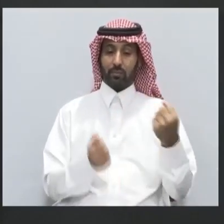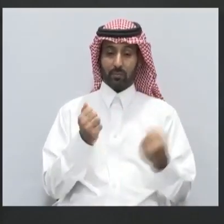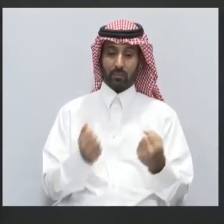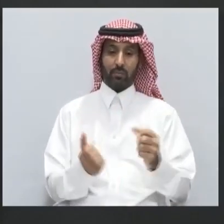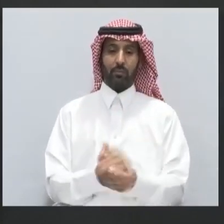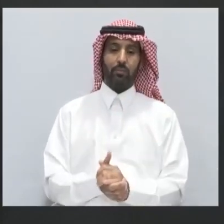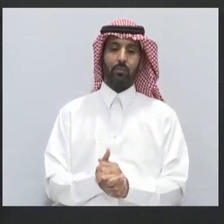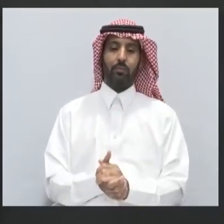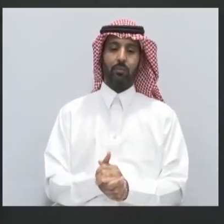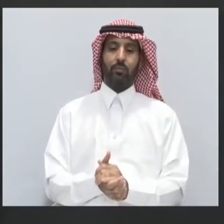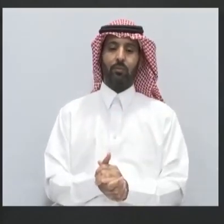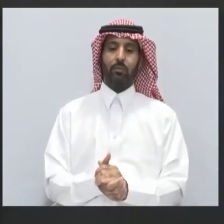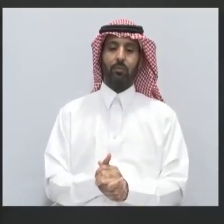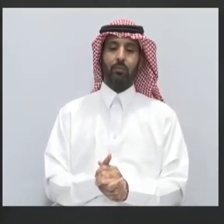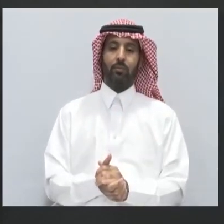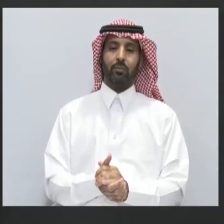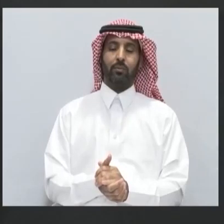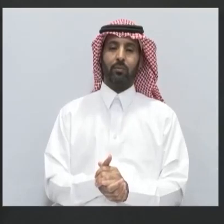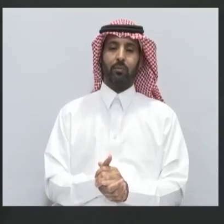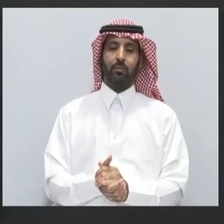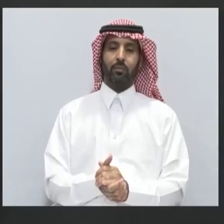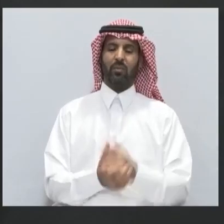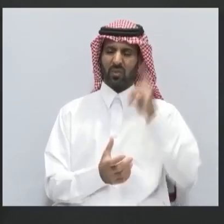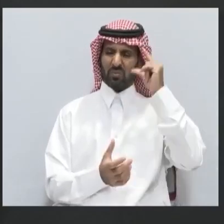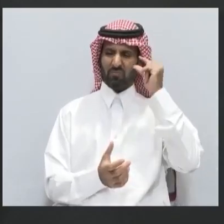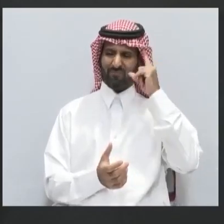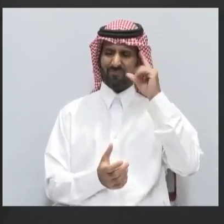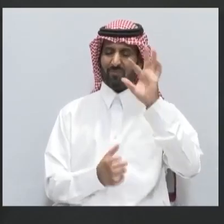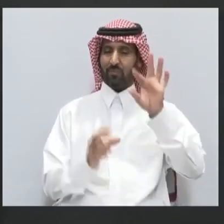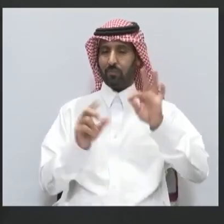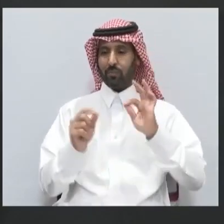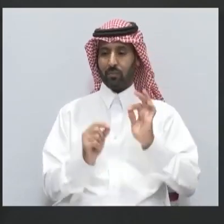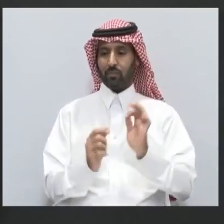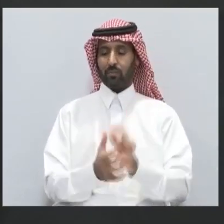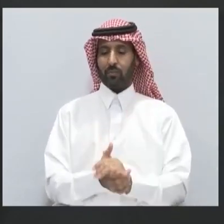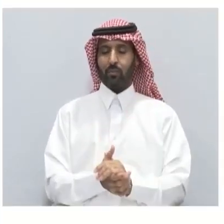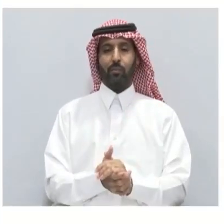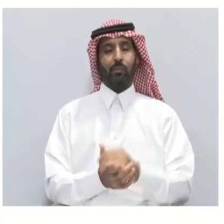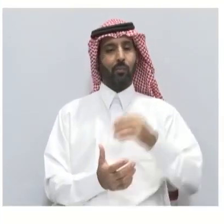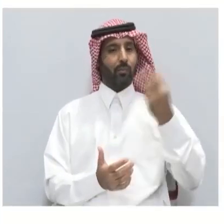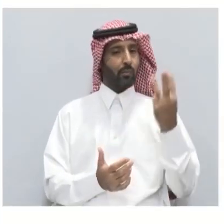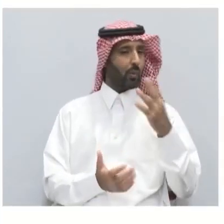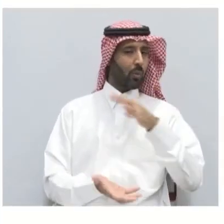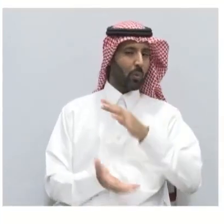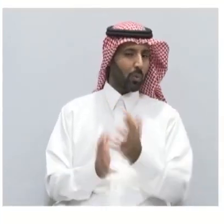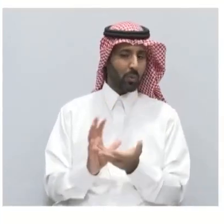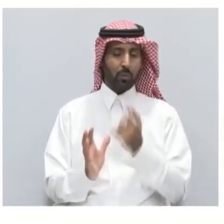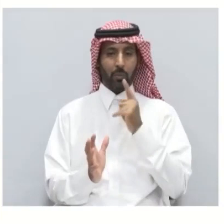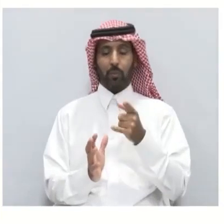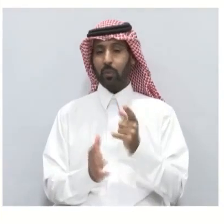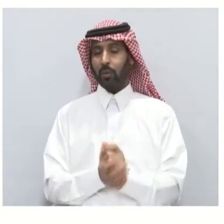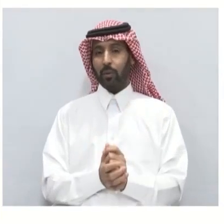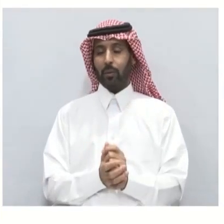compact car, which was foolish, a foolish choice. The third one, what problem did they